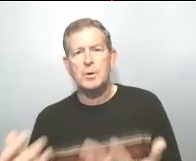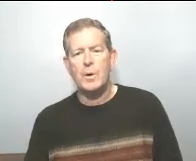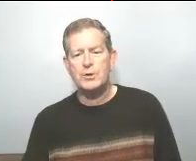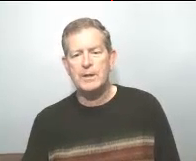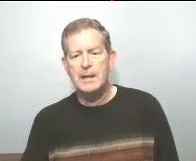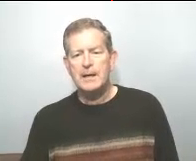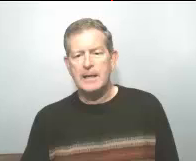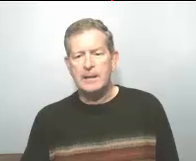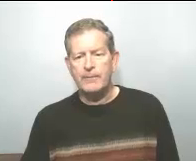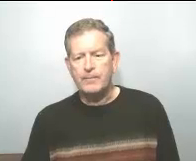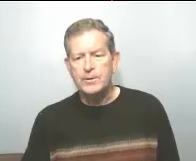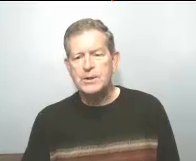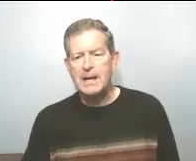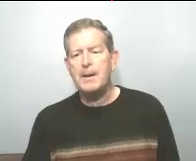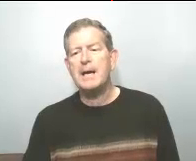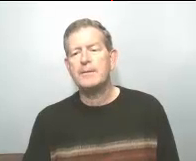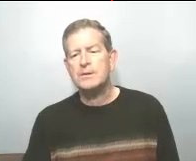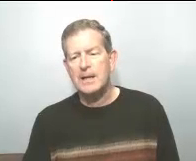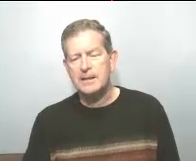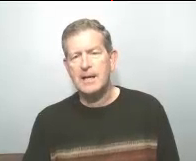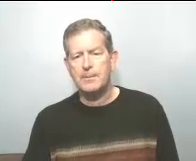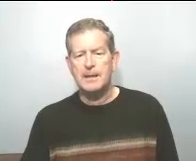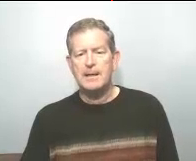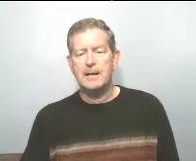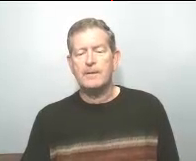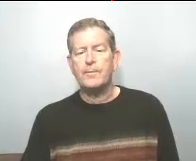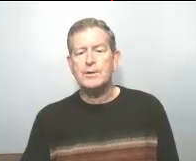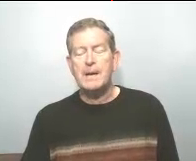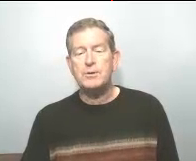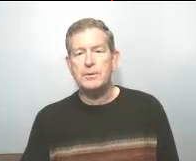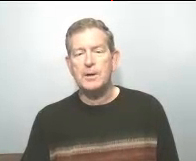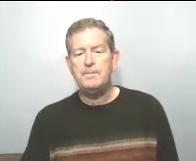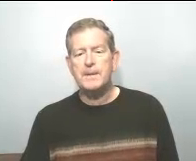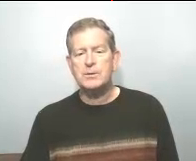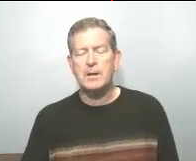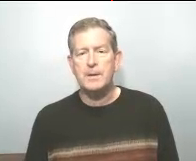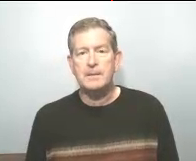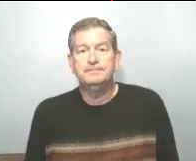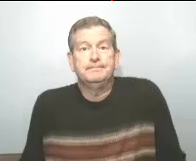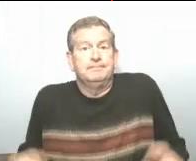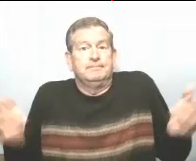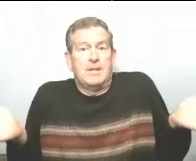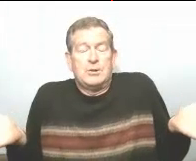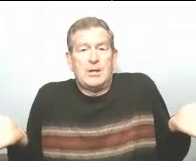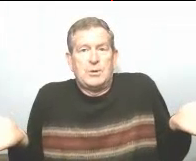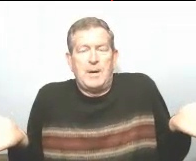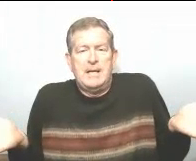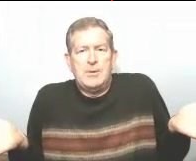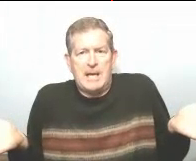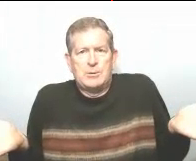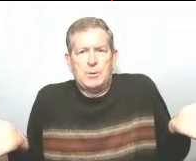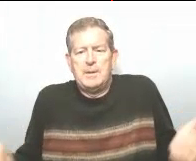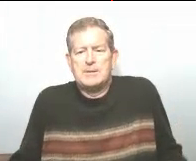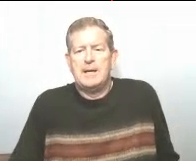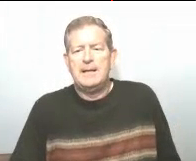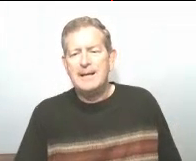into a question of the first type and the second type. The first type, as you know, is going to Est-ce be que? This gesture right here,